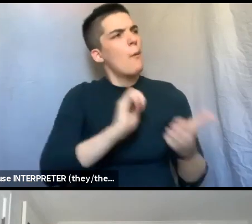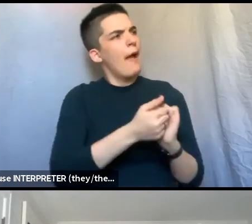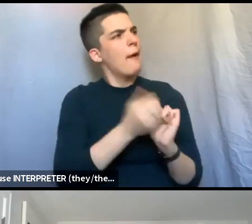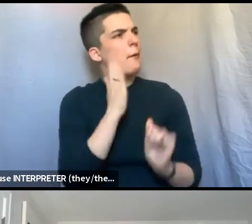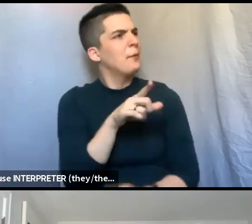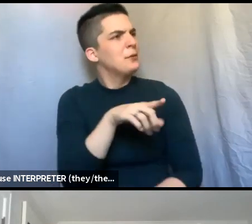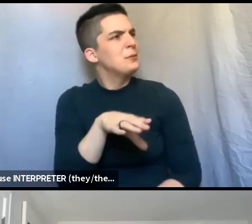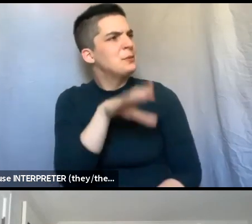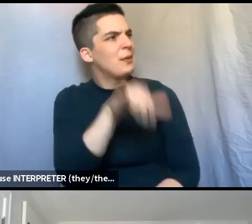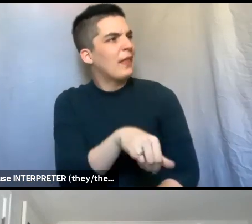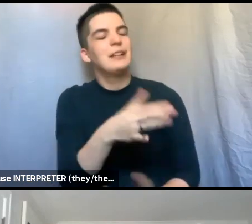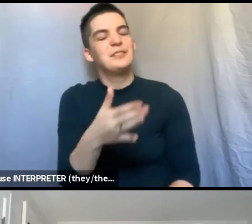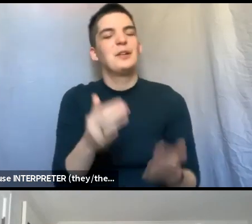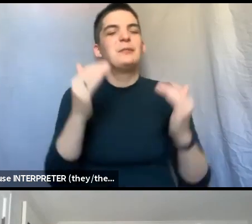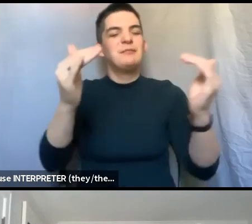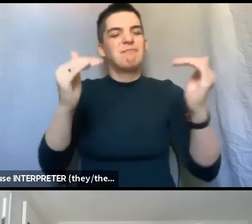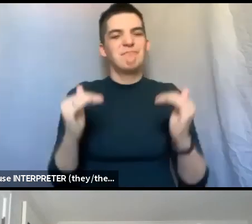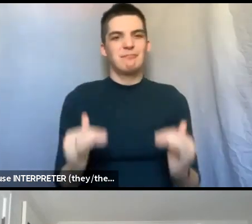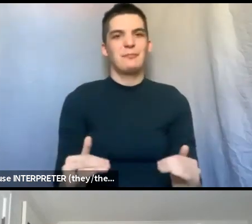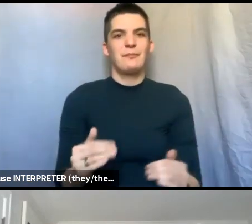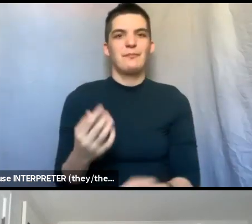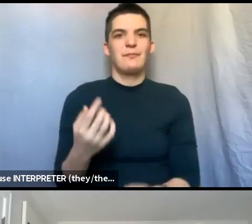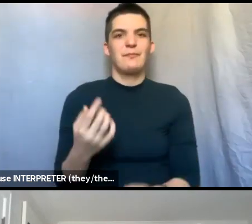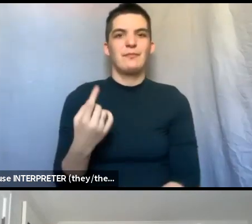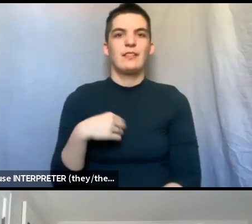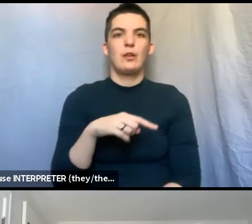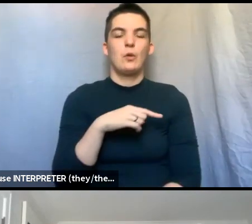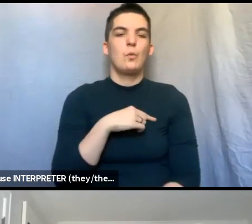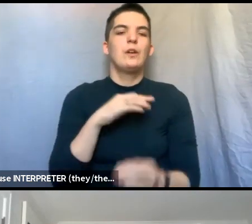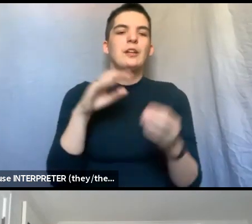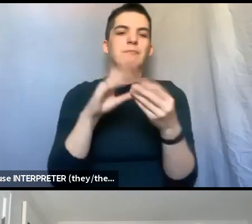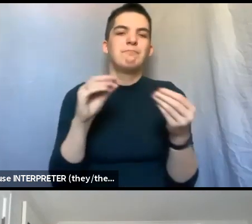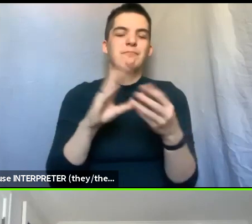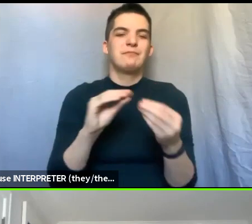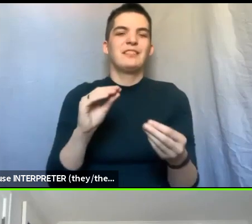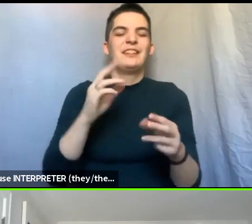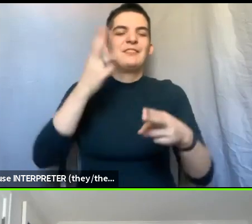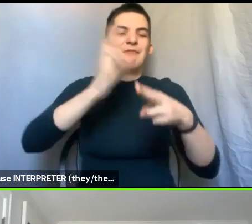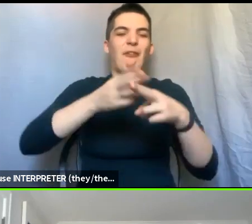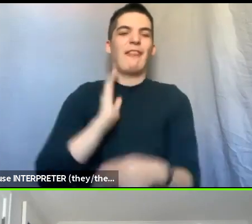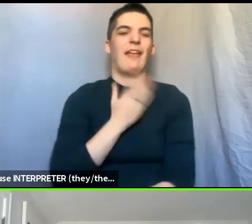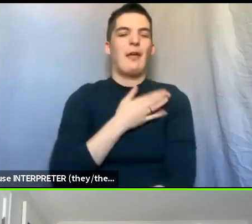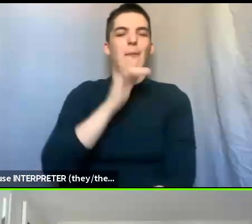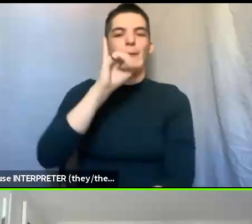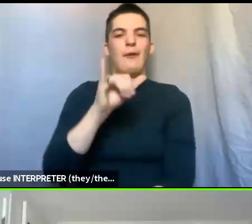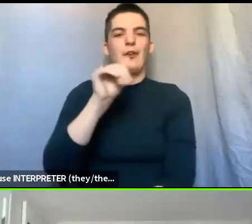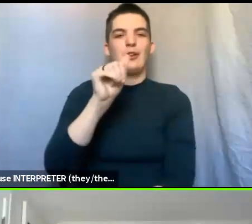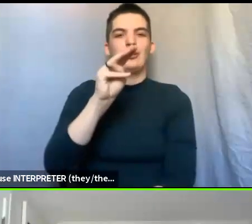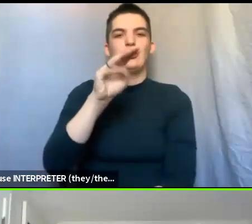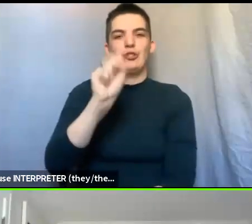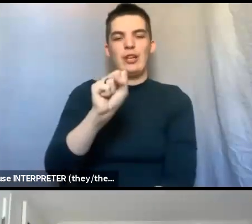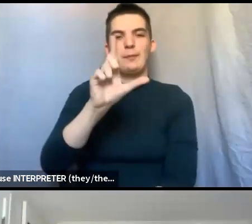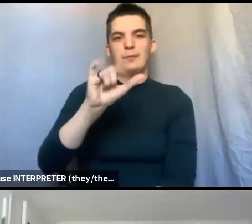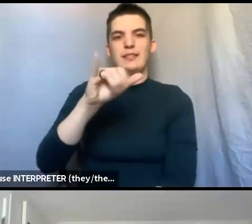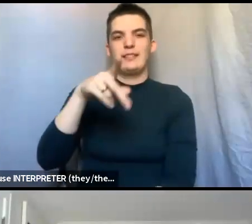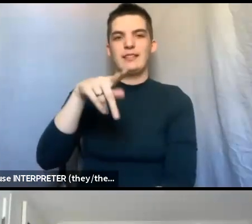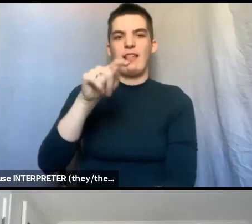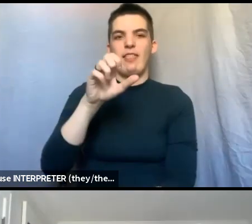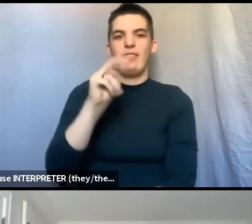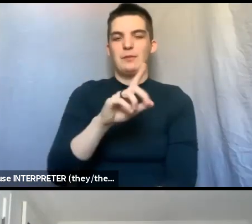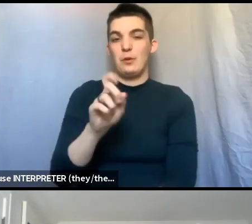and so I'm going to move on to where we're dubbing our James Lipton question. It's, you know, the question you ask at the very end. In